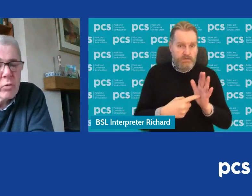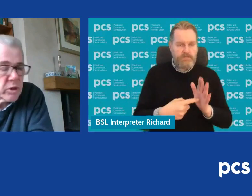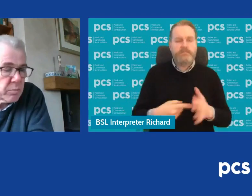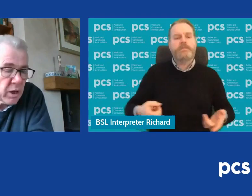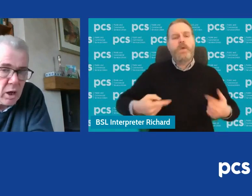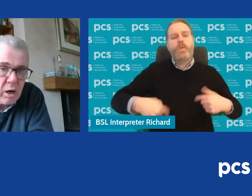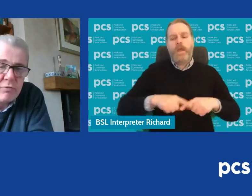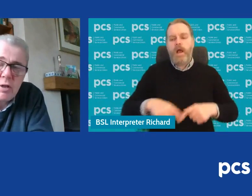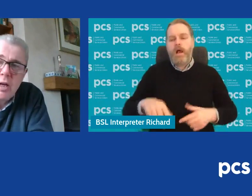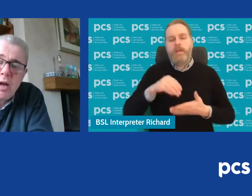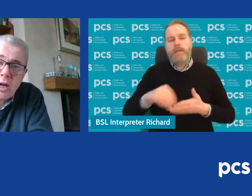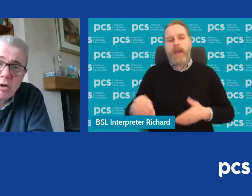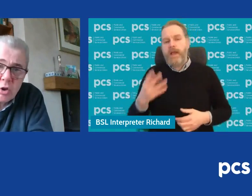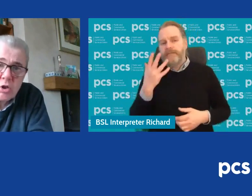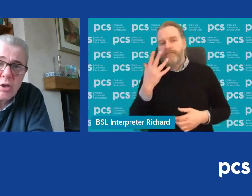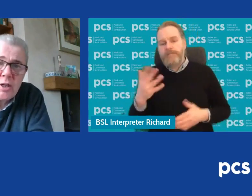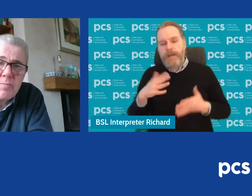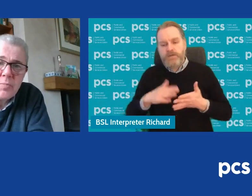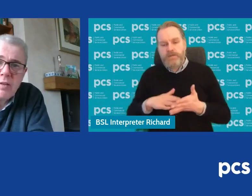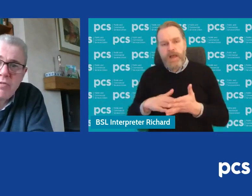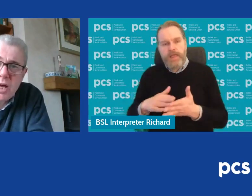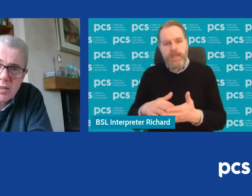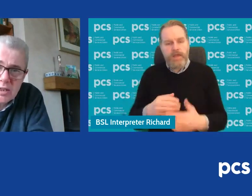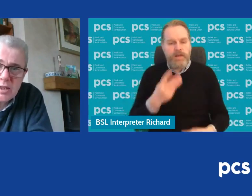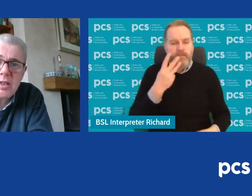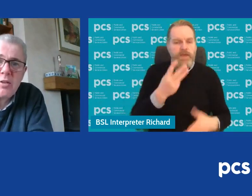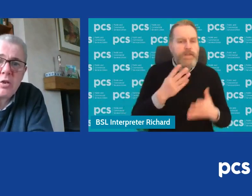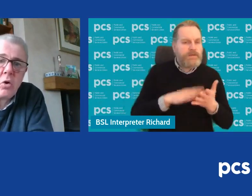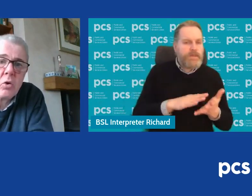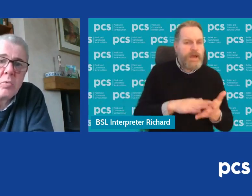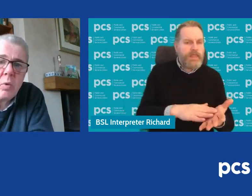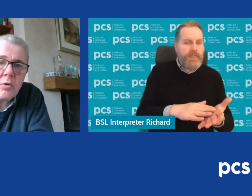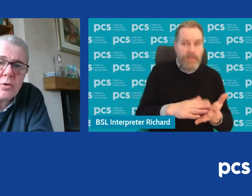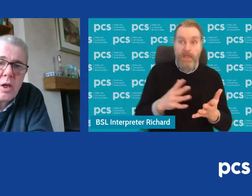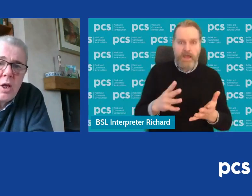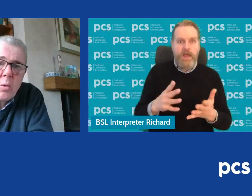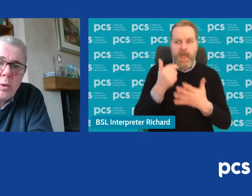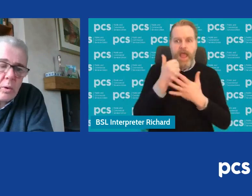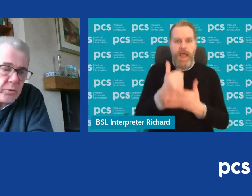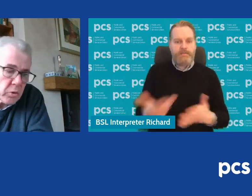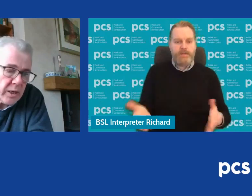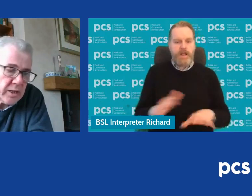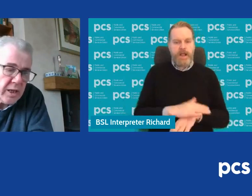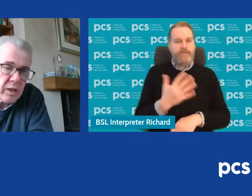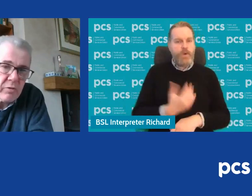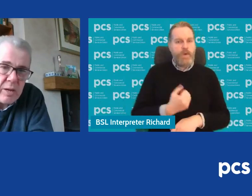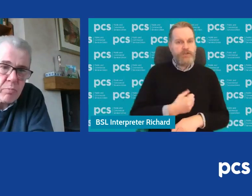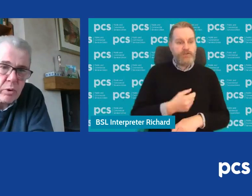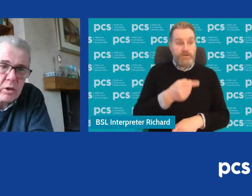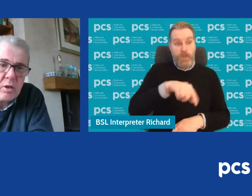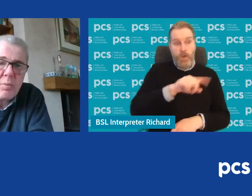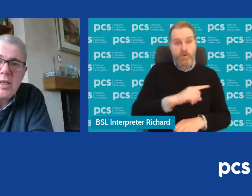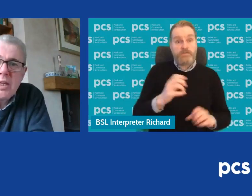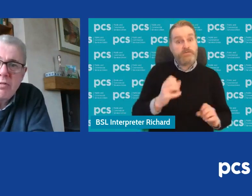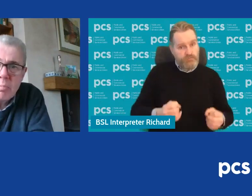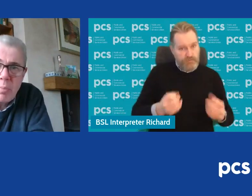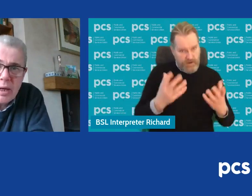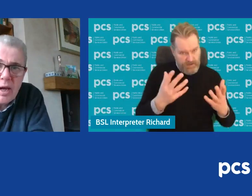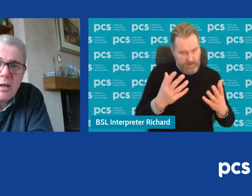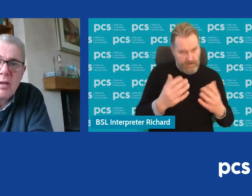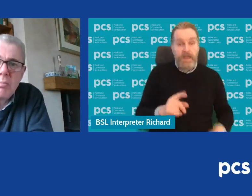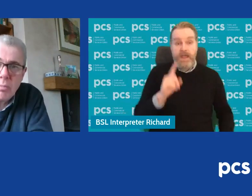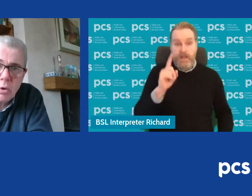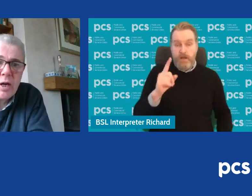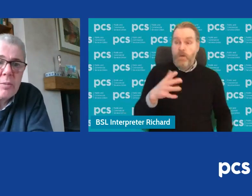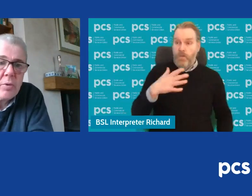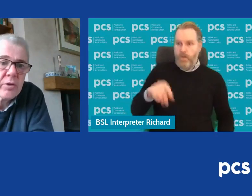on everyone's behalf. And crucially, if that doesn't get the talks we want the 28th of April to be even